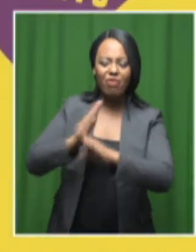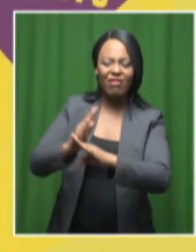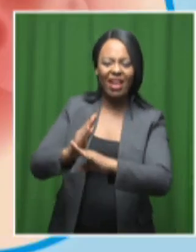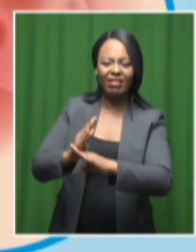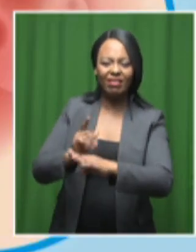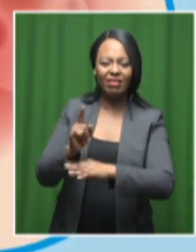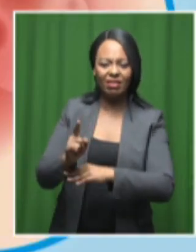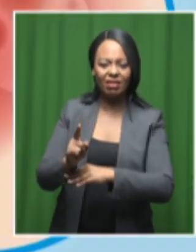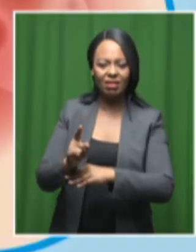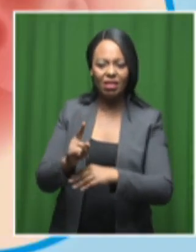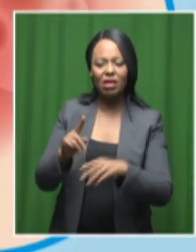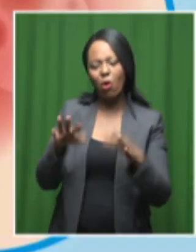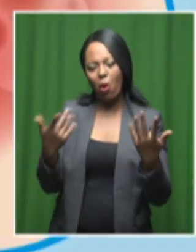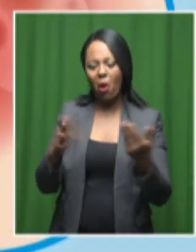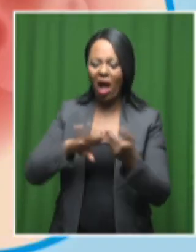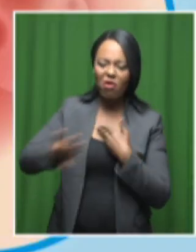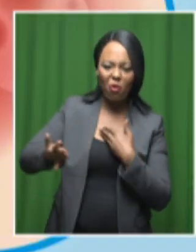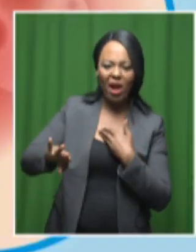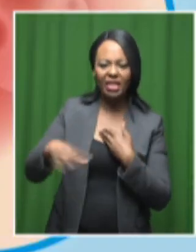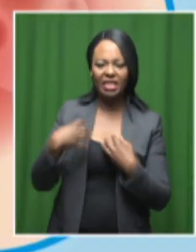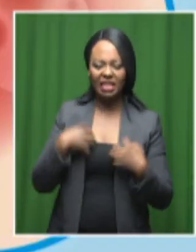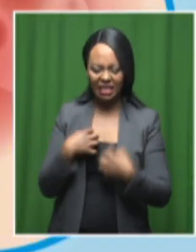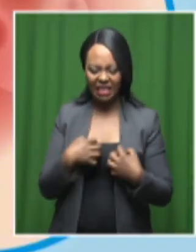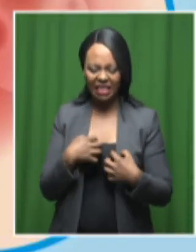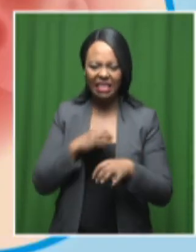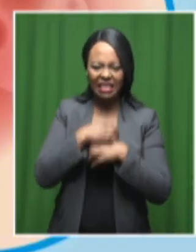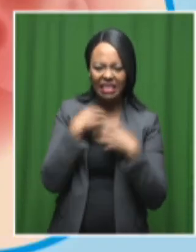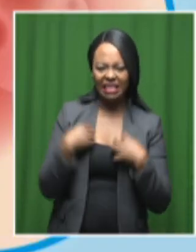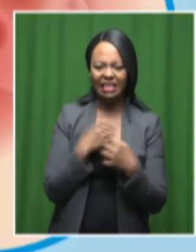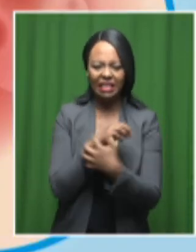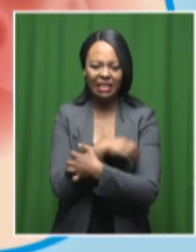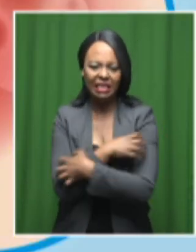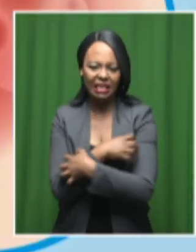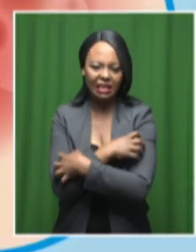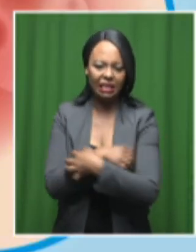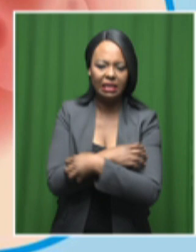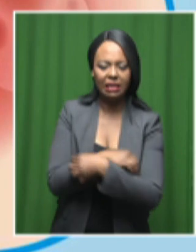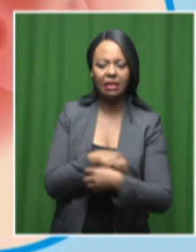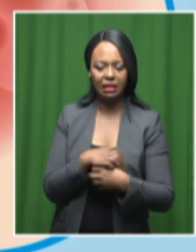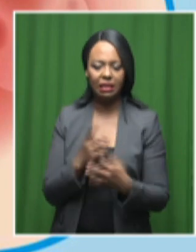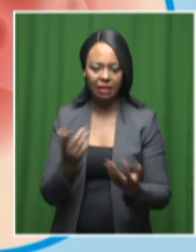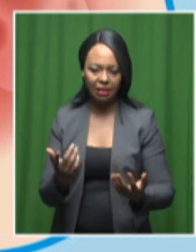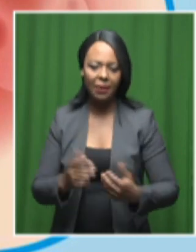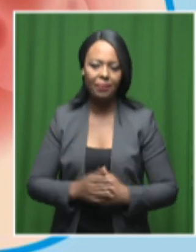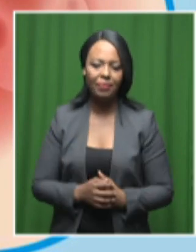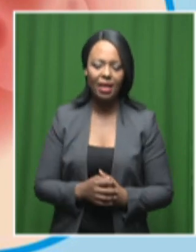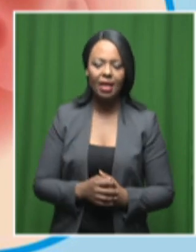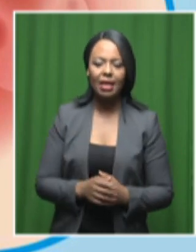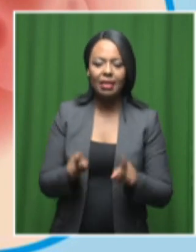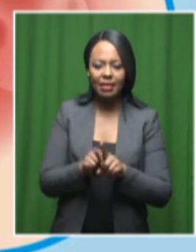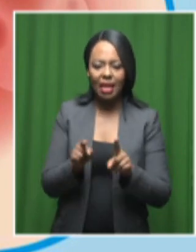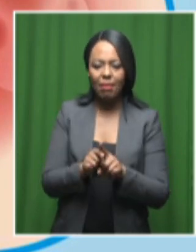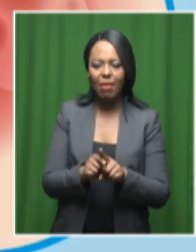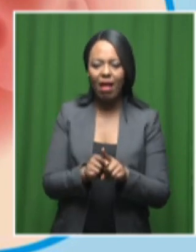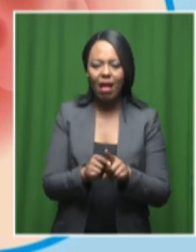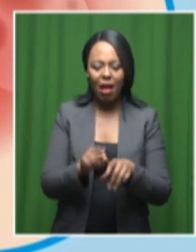moisturizer. Thereafter, we need to consider if there are any environmental triggers, and of course, to avoid those